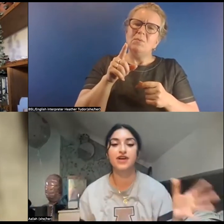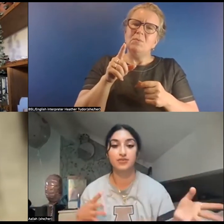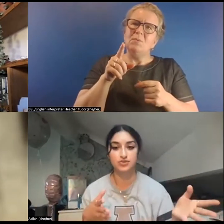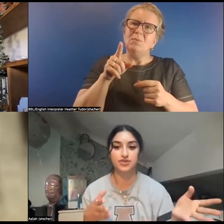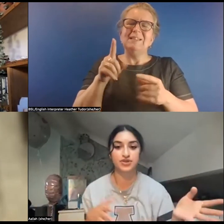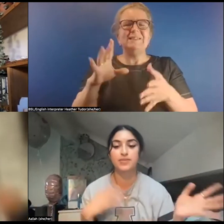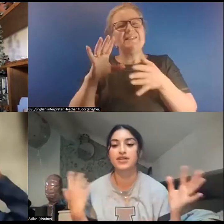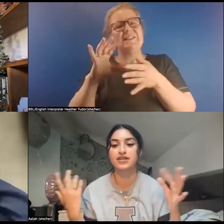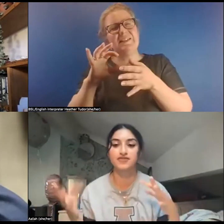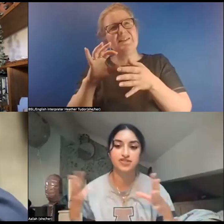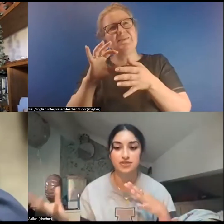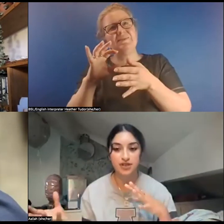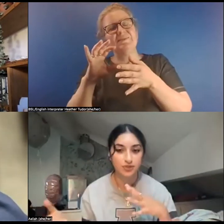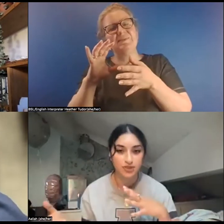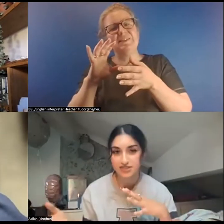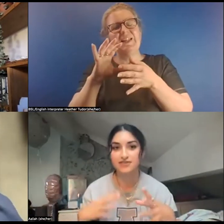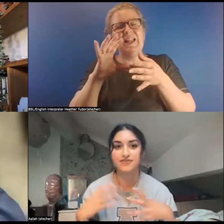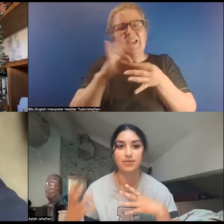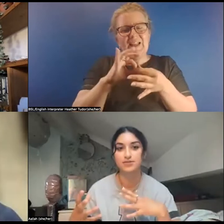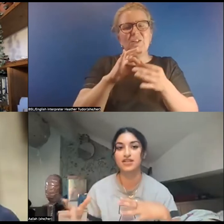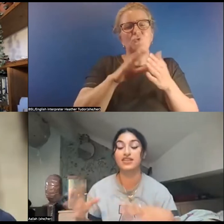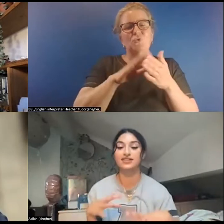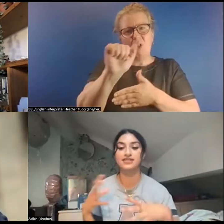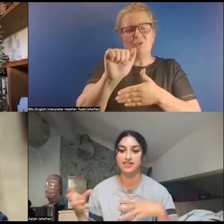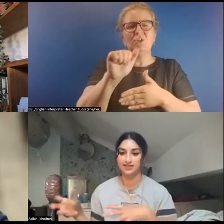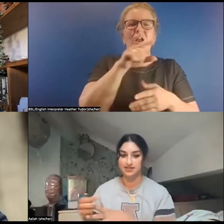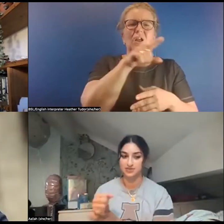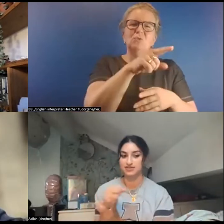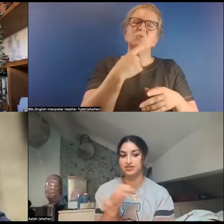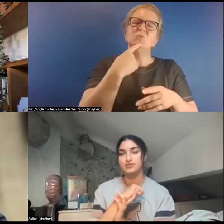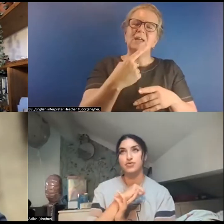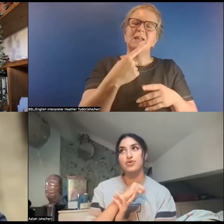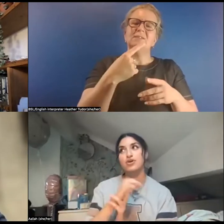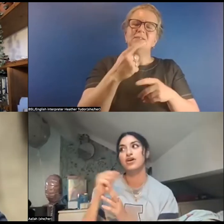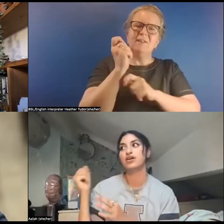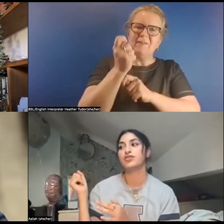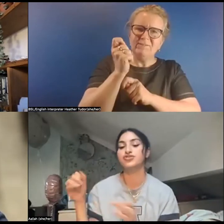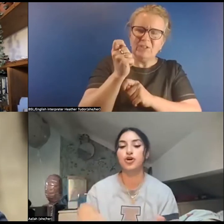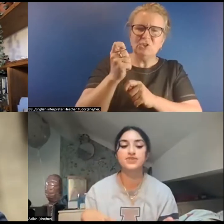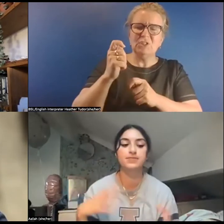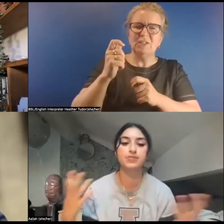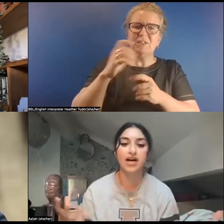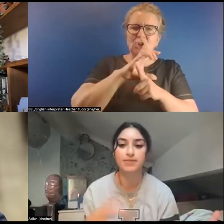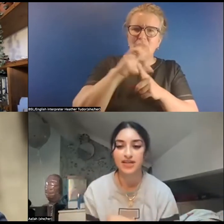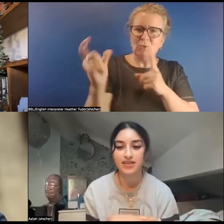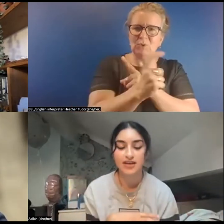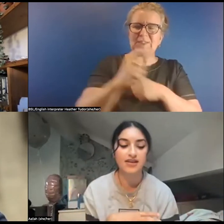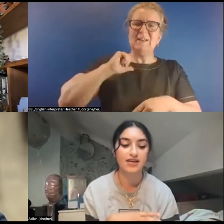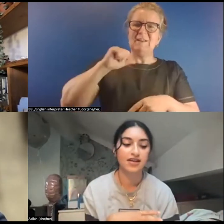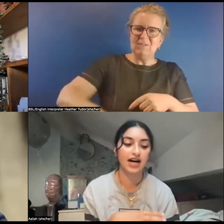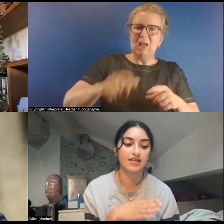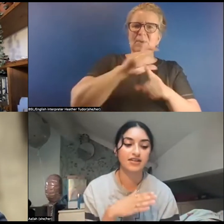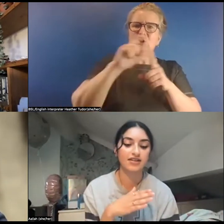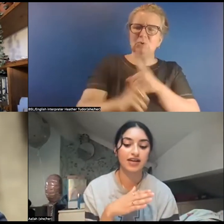of, how you were talking about like the fishing community and the farmer community, that still ties in as well. So it's more the jobs that people had back in the